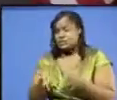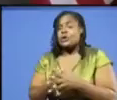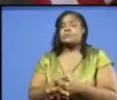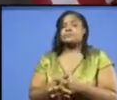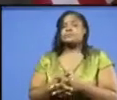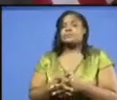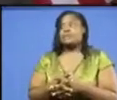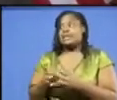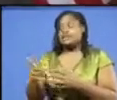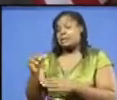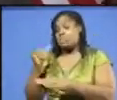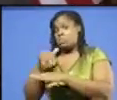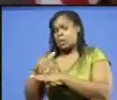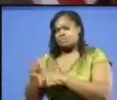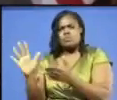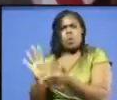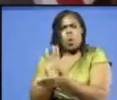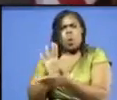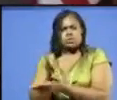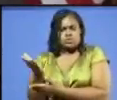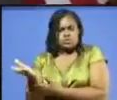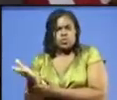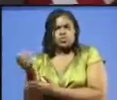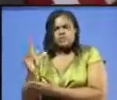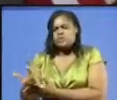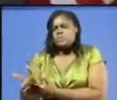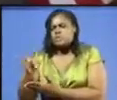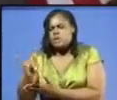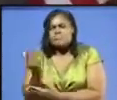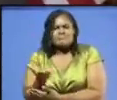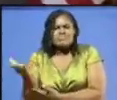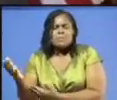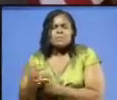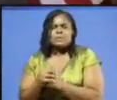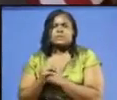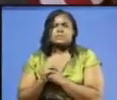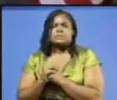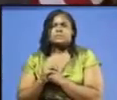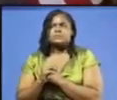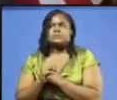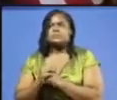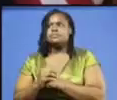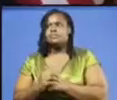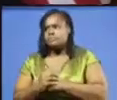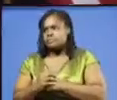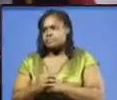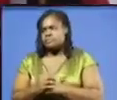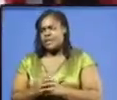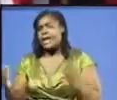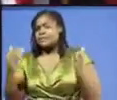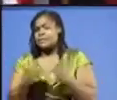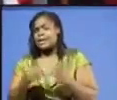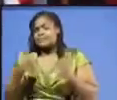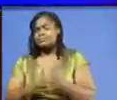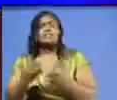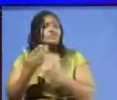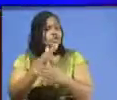She sent me to her school to pick up some stuff. I talk about it several times.